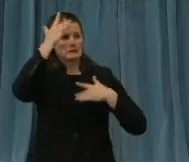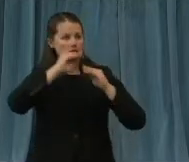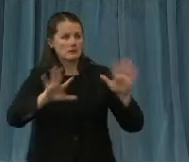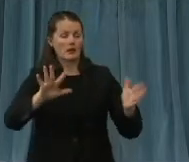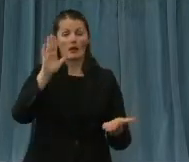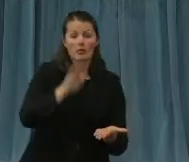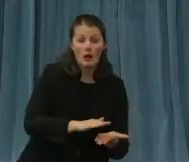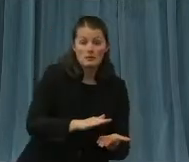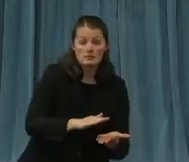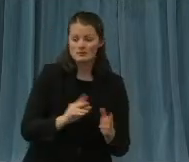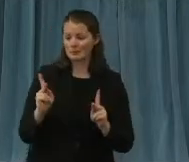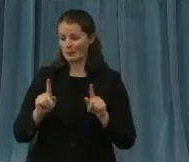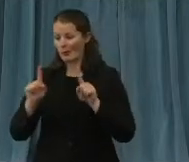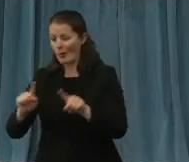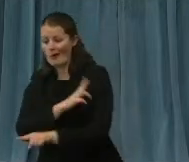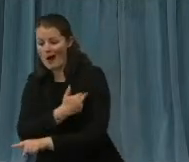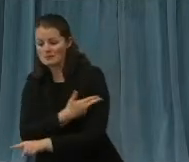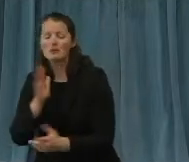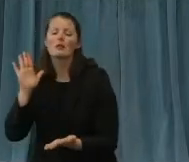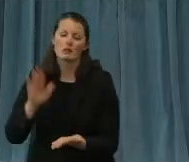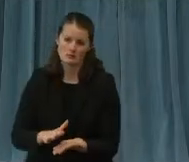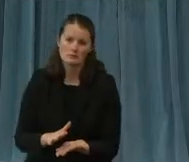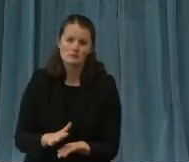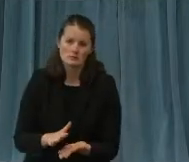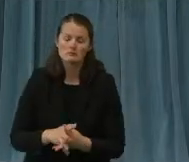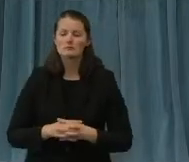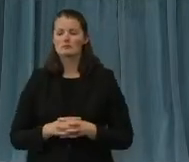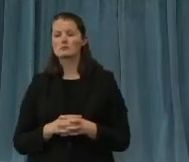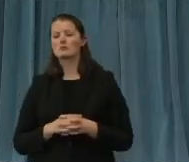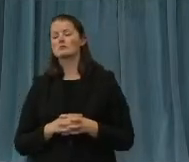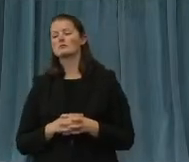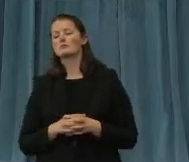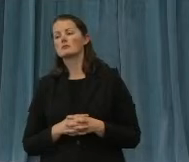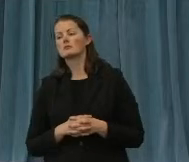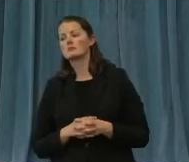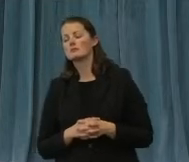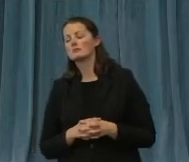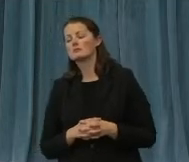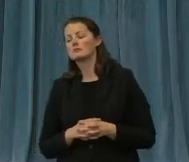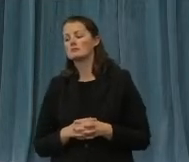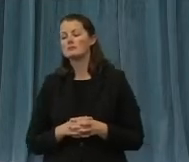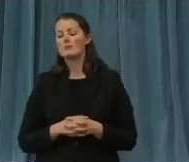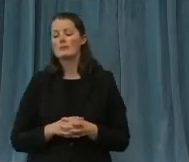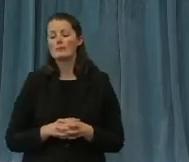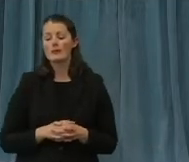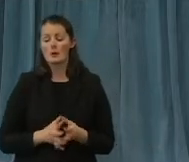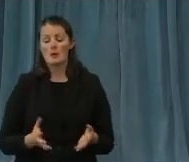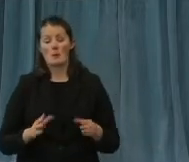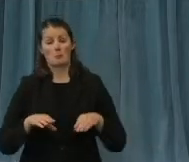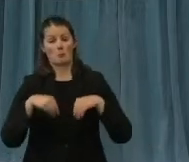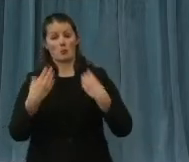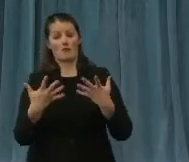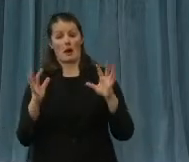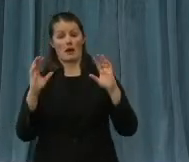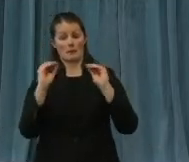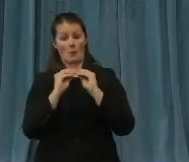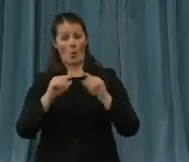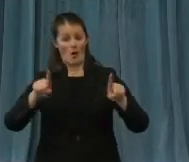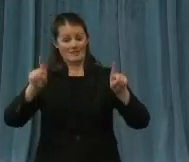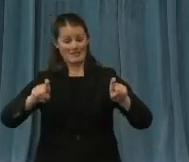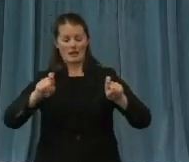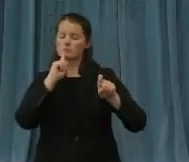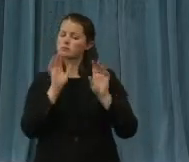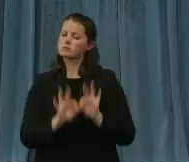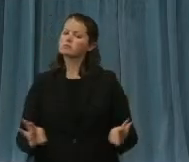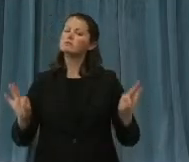symptoms consistent with COVID-19. Testing expansion is absolutely essential in early identification of